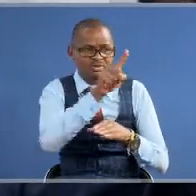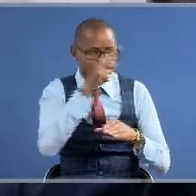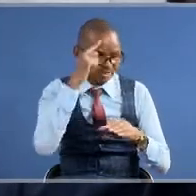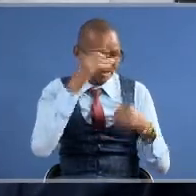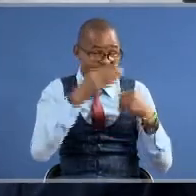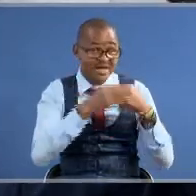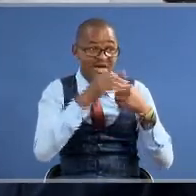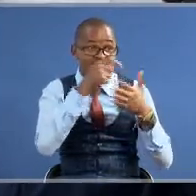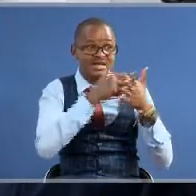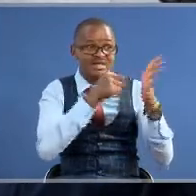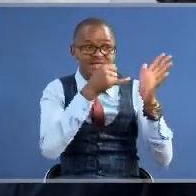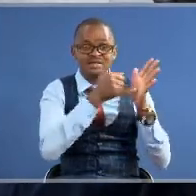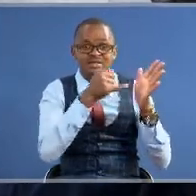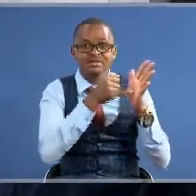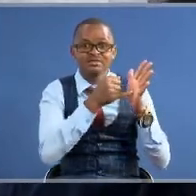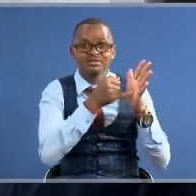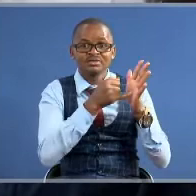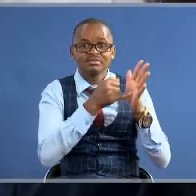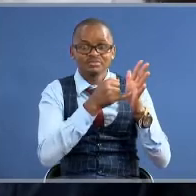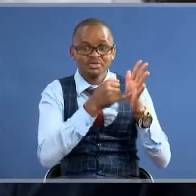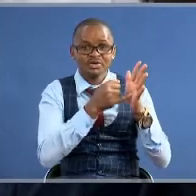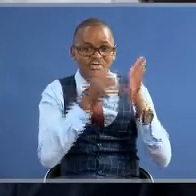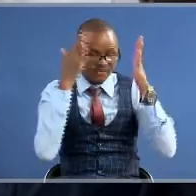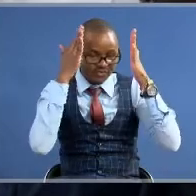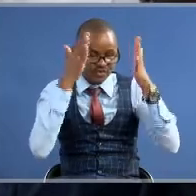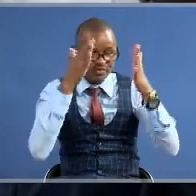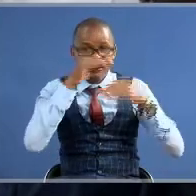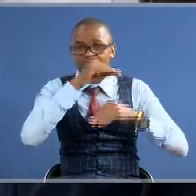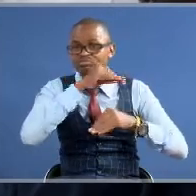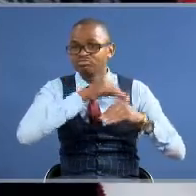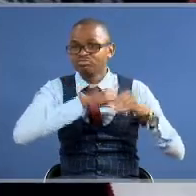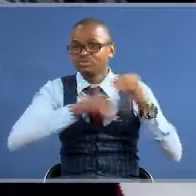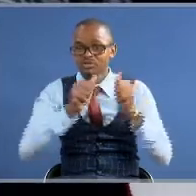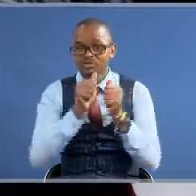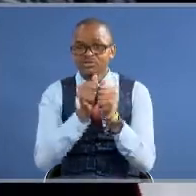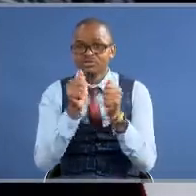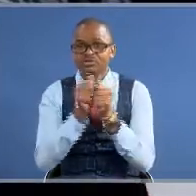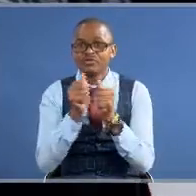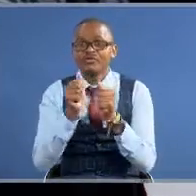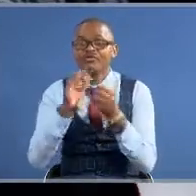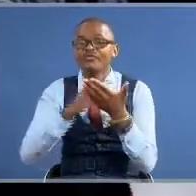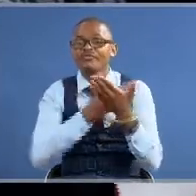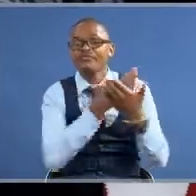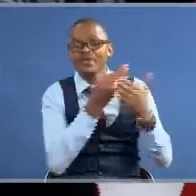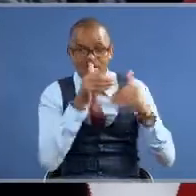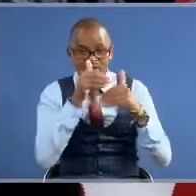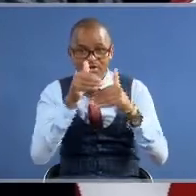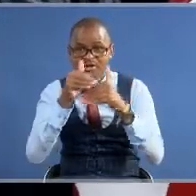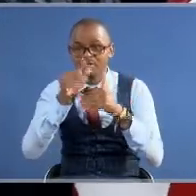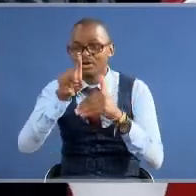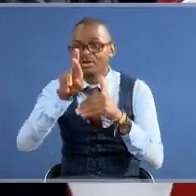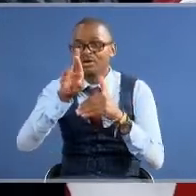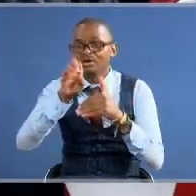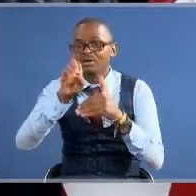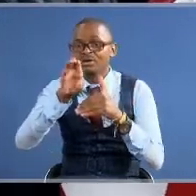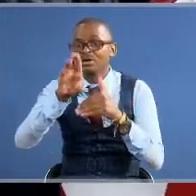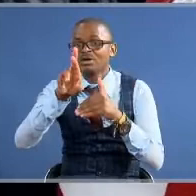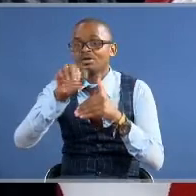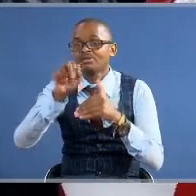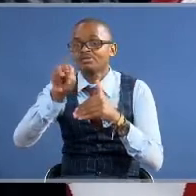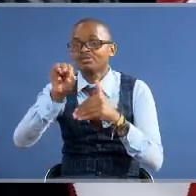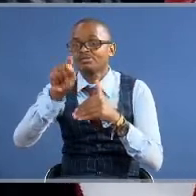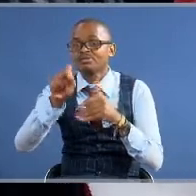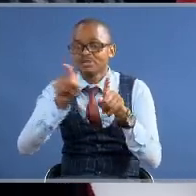faced 9 charges, including conspiracy to commit offence of corruption, willful failure to comply with procurement laws, conflict of